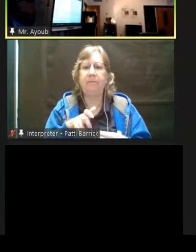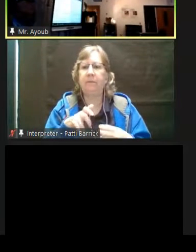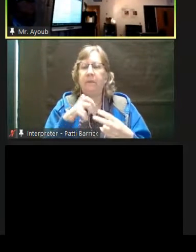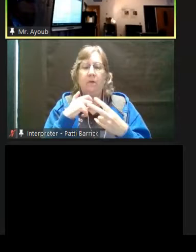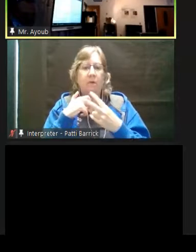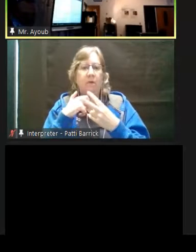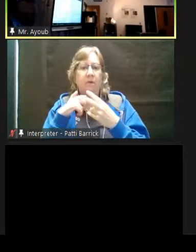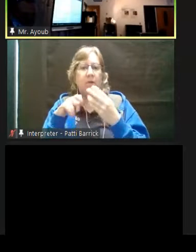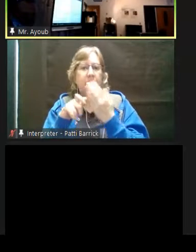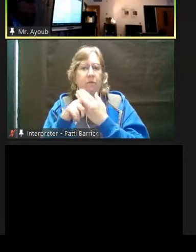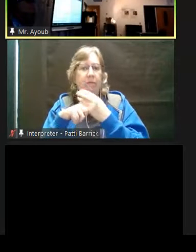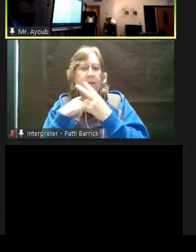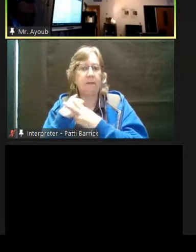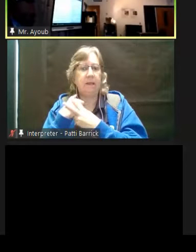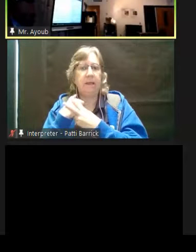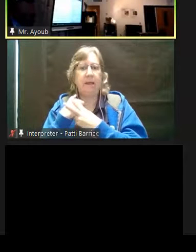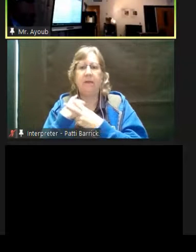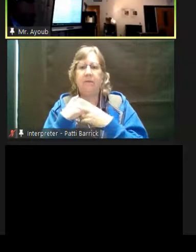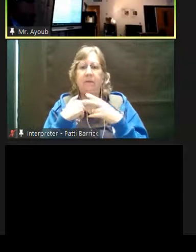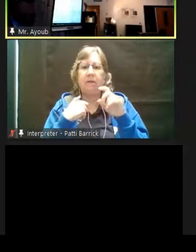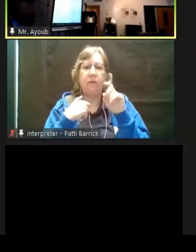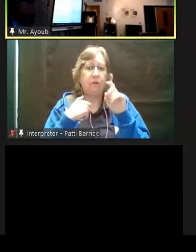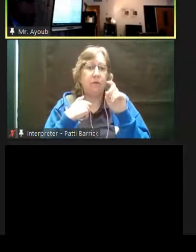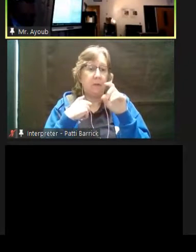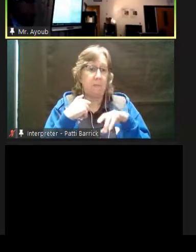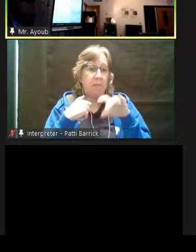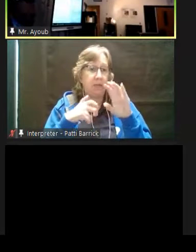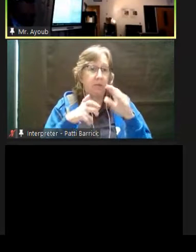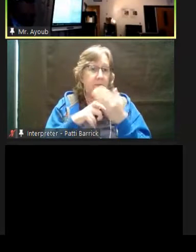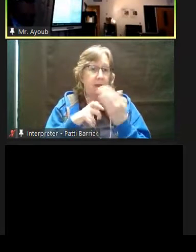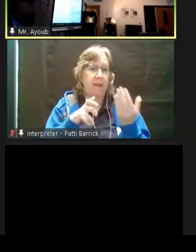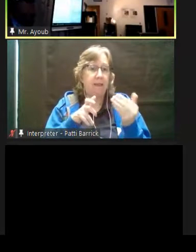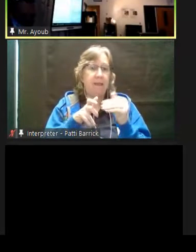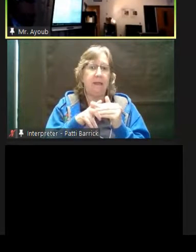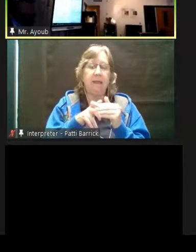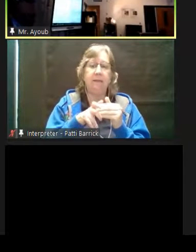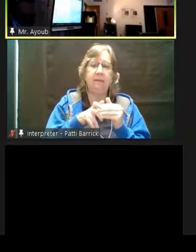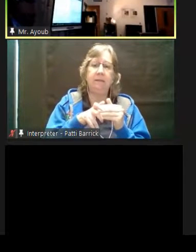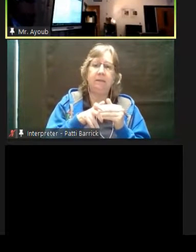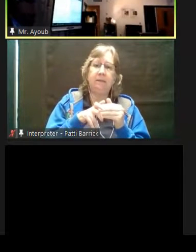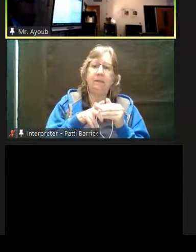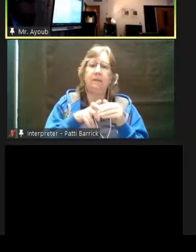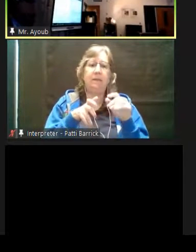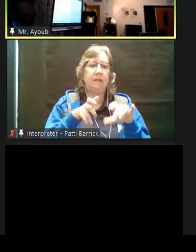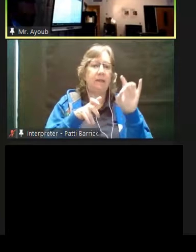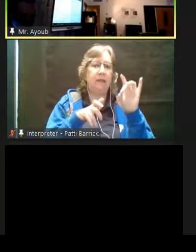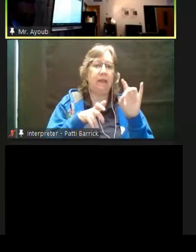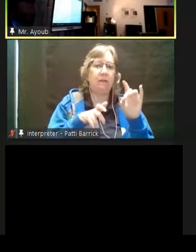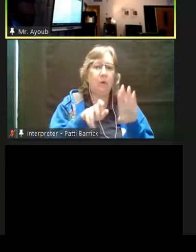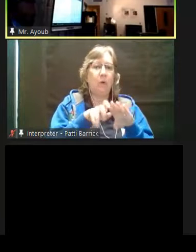Save. You gotta choose this file again. Select, open,